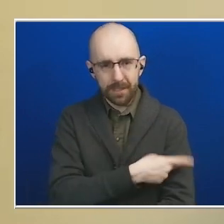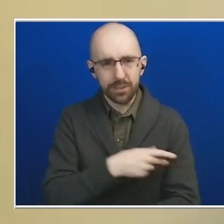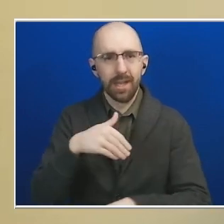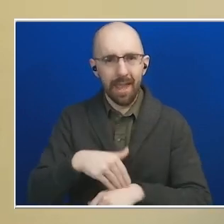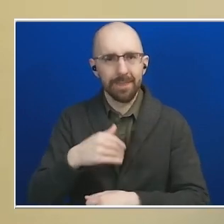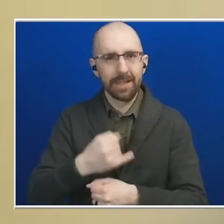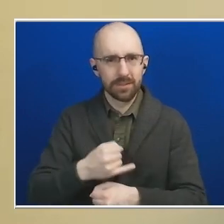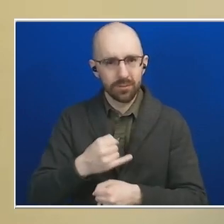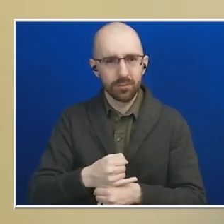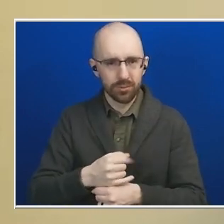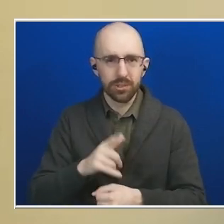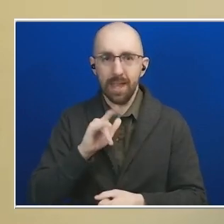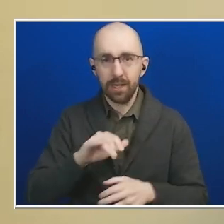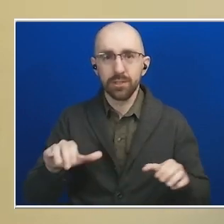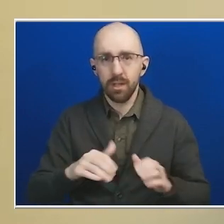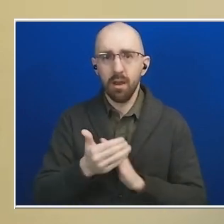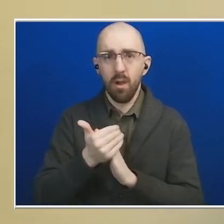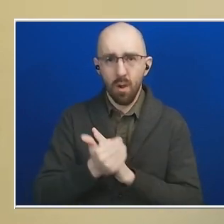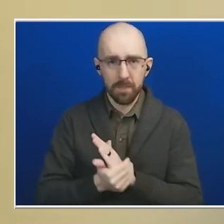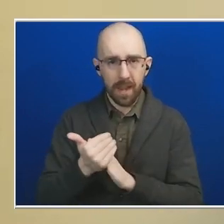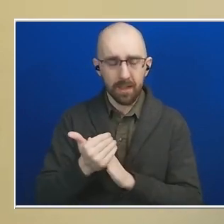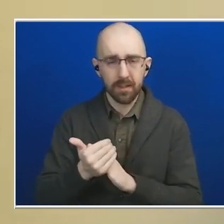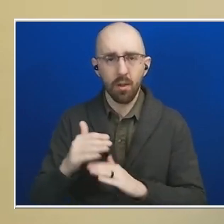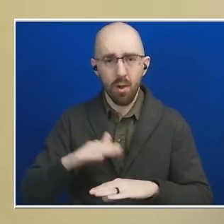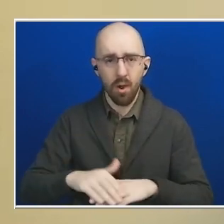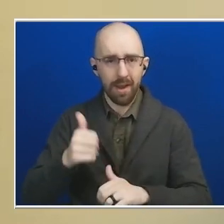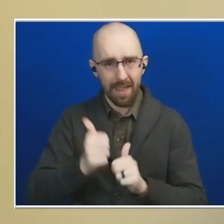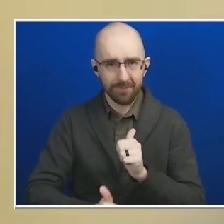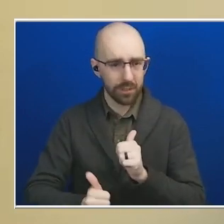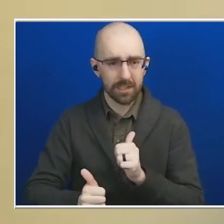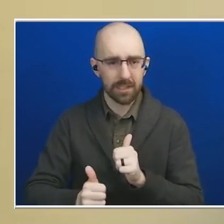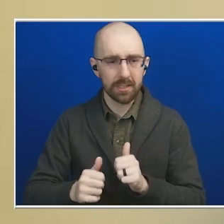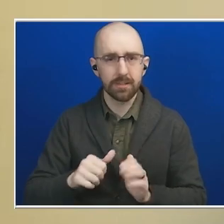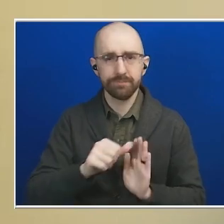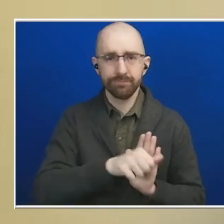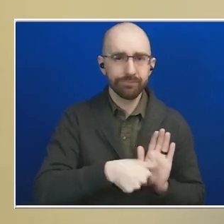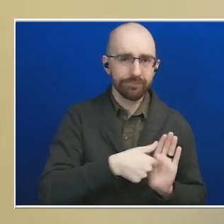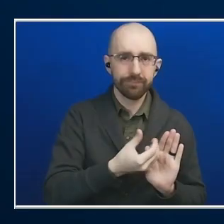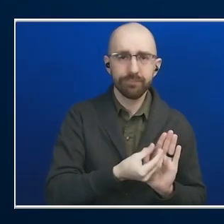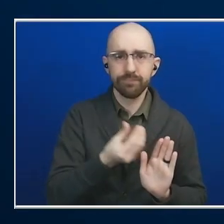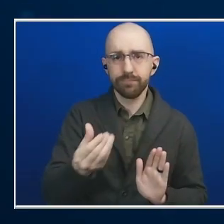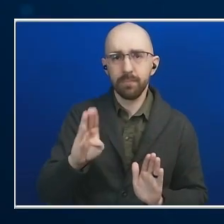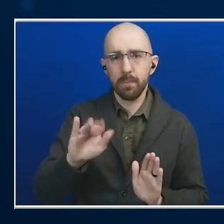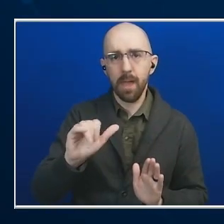It's actually done automatically on every biopsy that comes back cancerous.